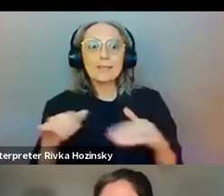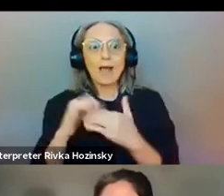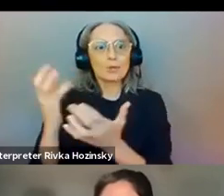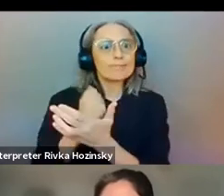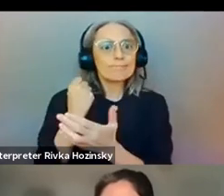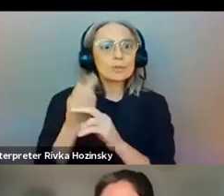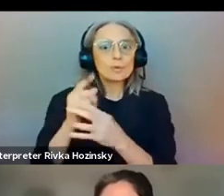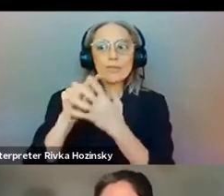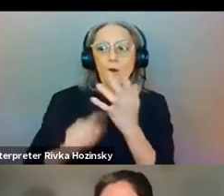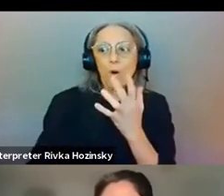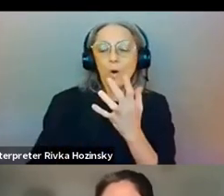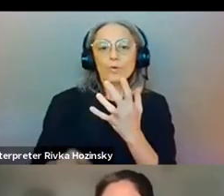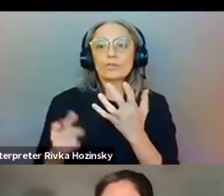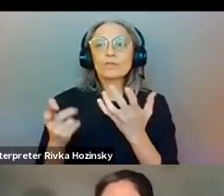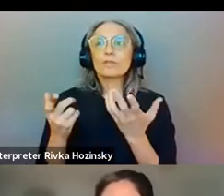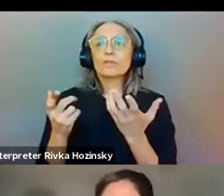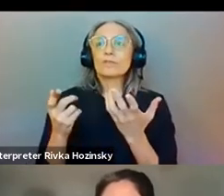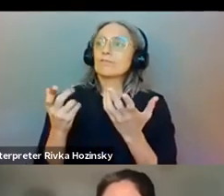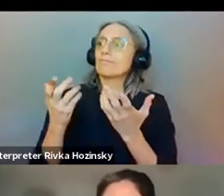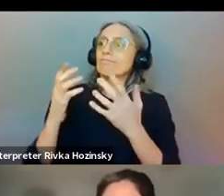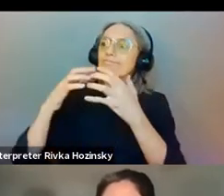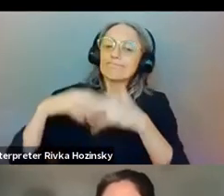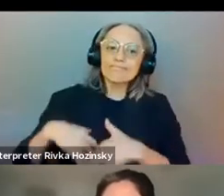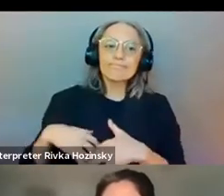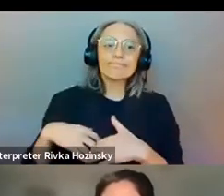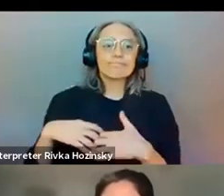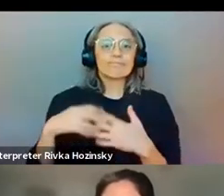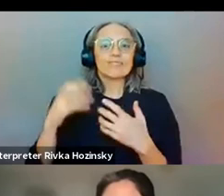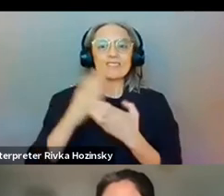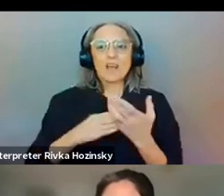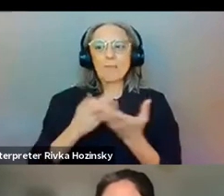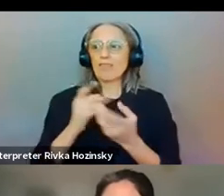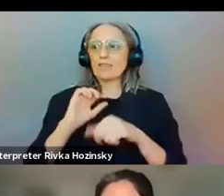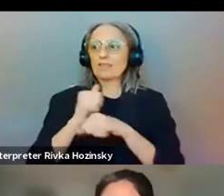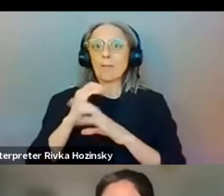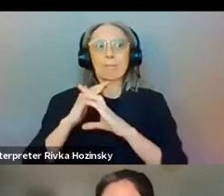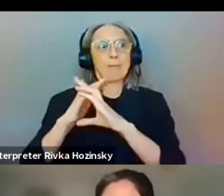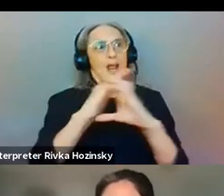that are stopping some of that wide dissemination?